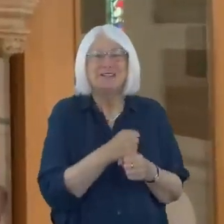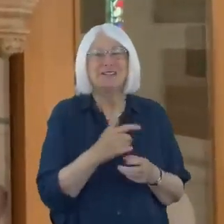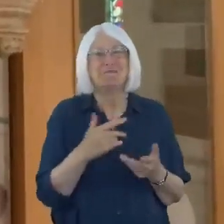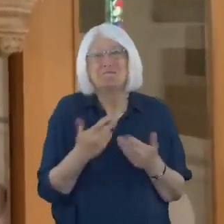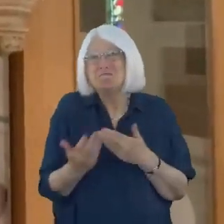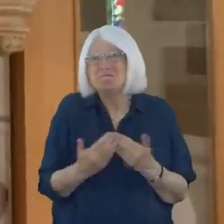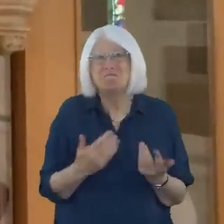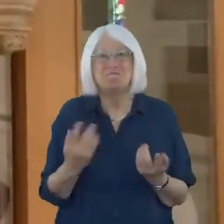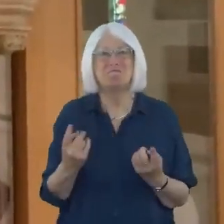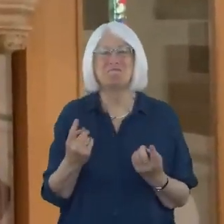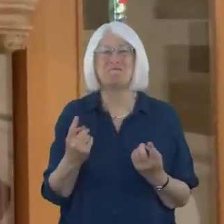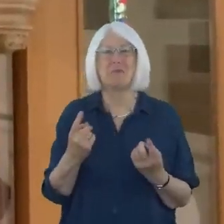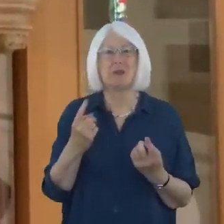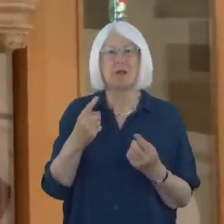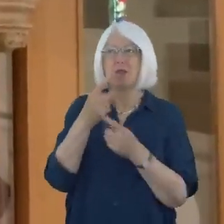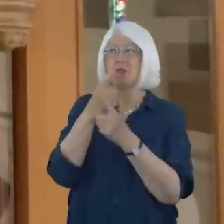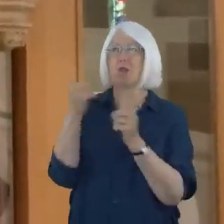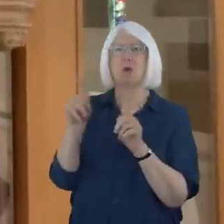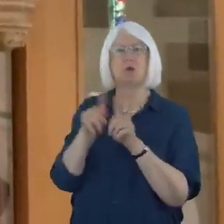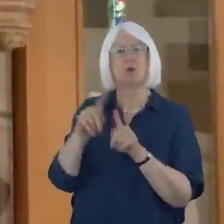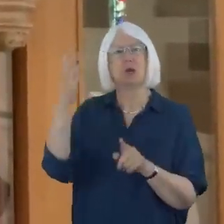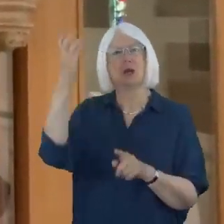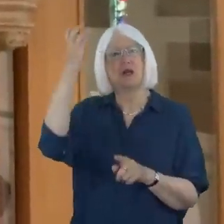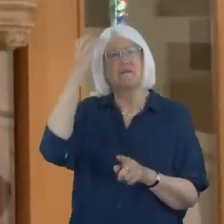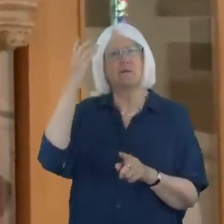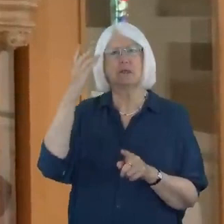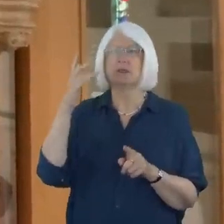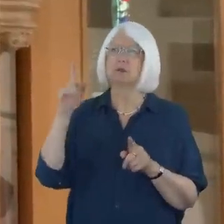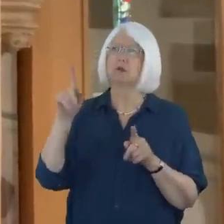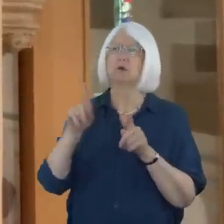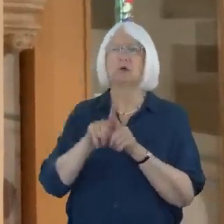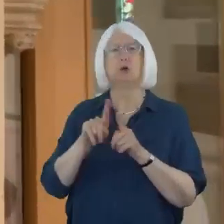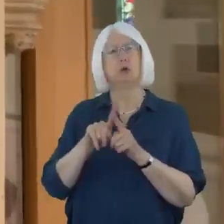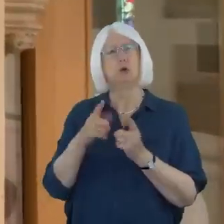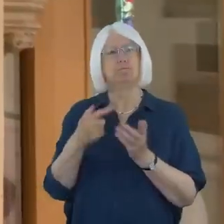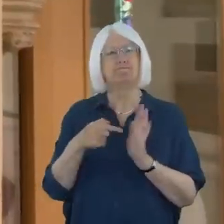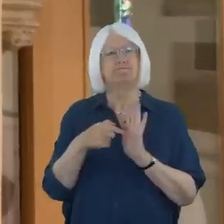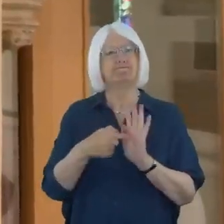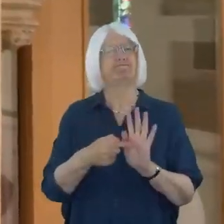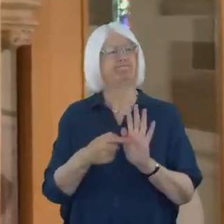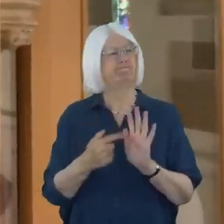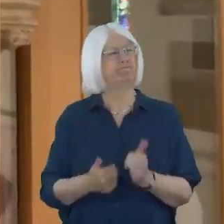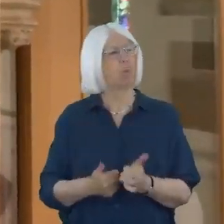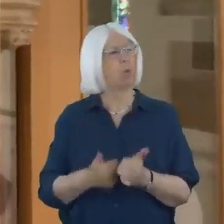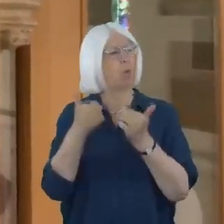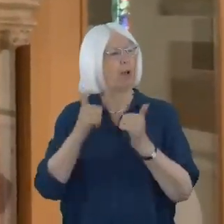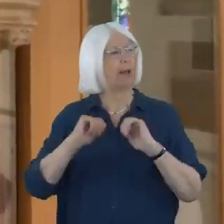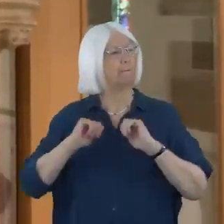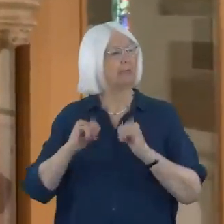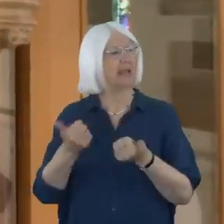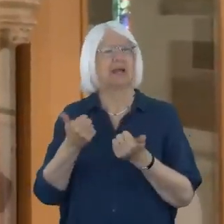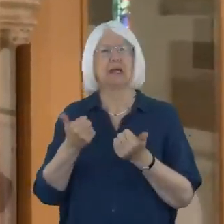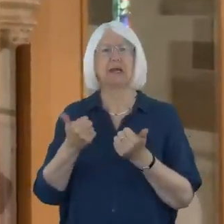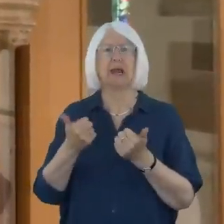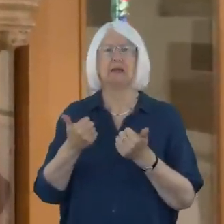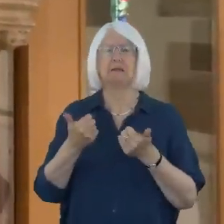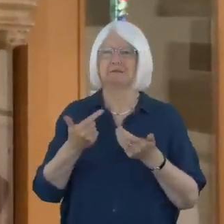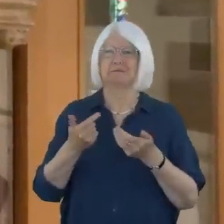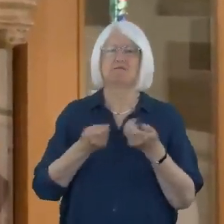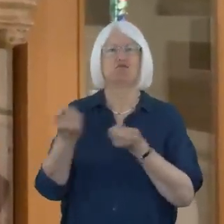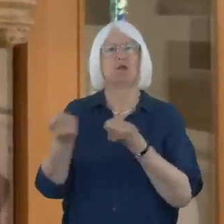for those who are in government and set the tone for the well-being and administration of the country,